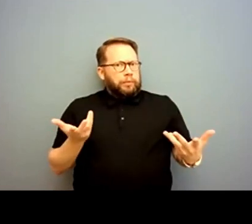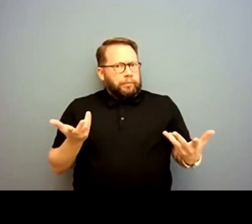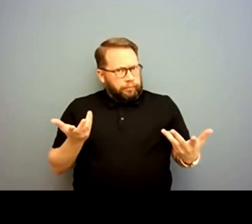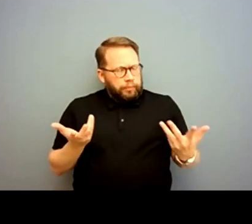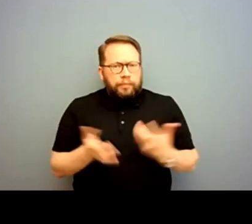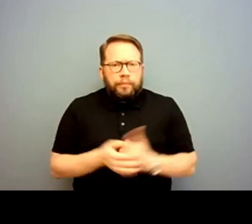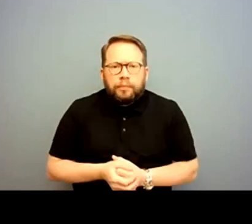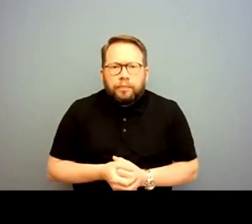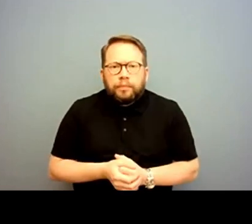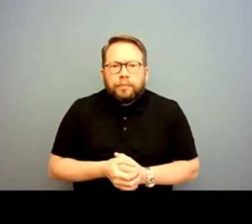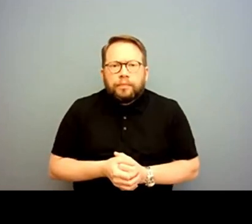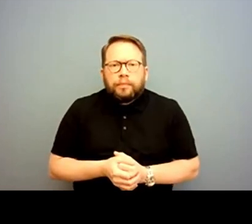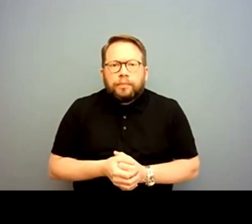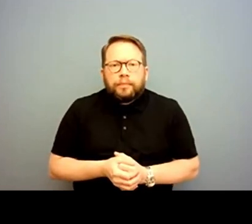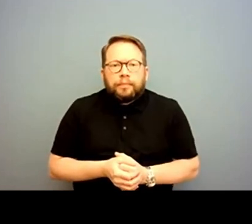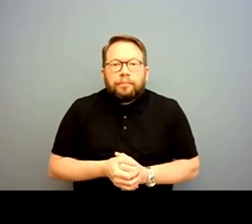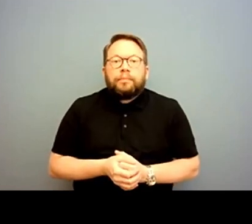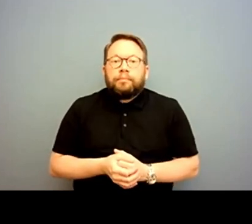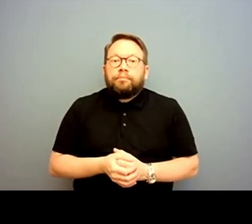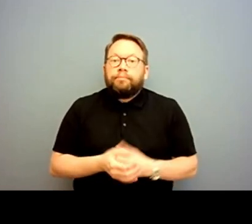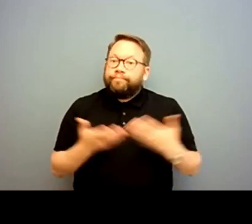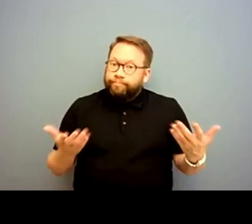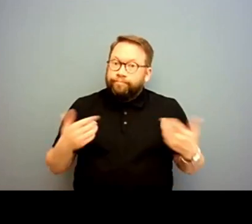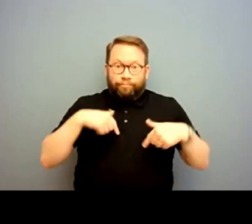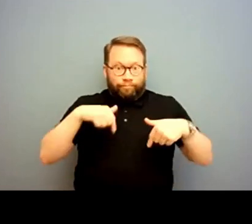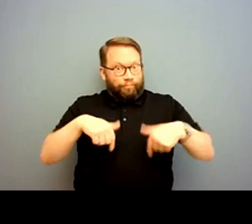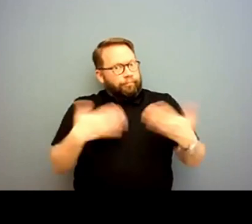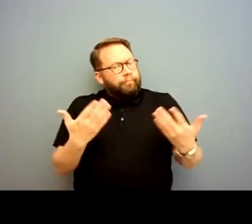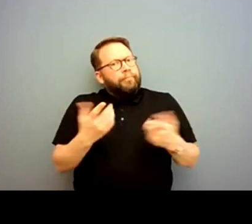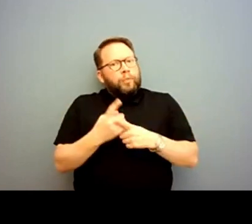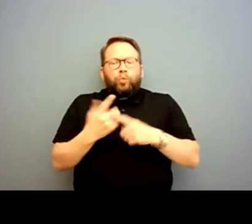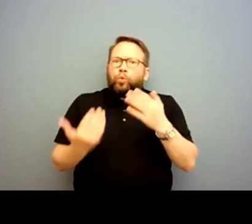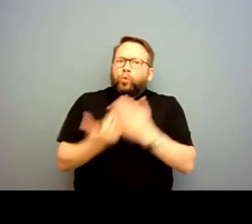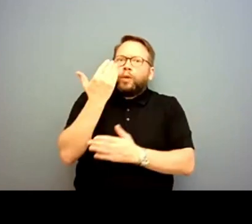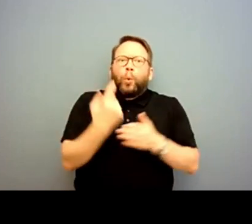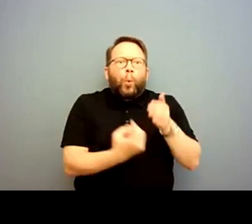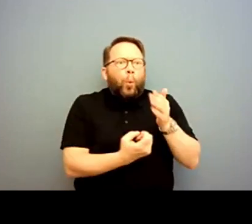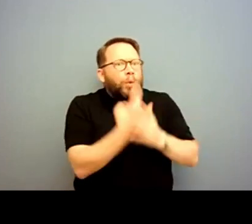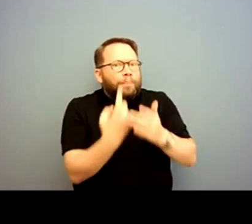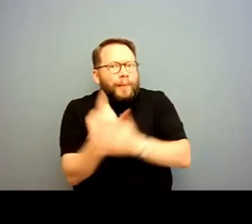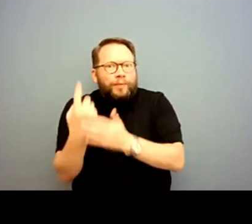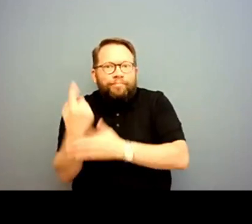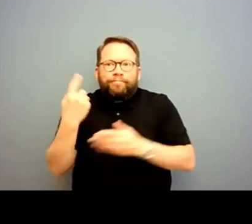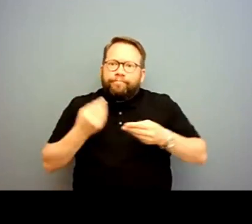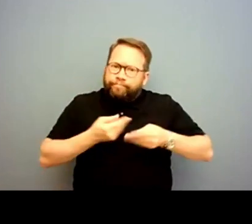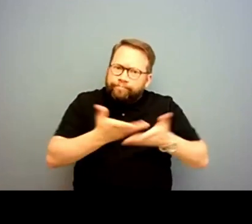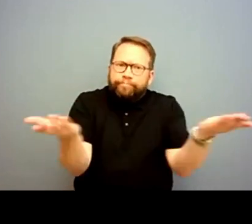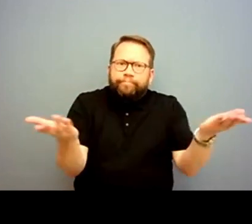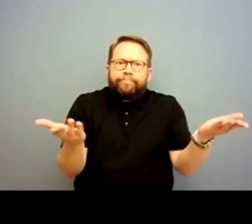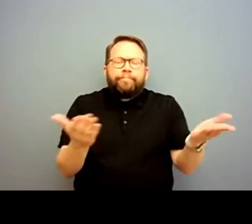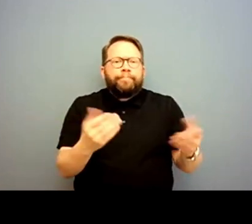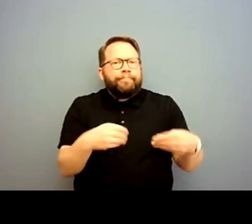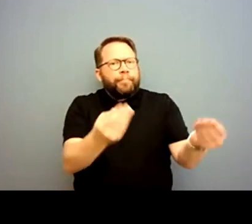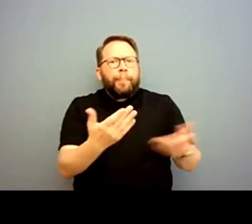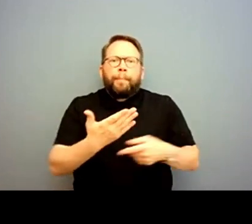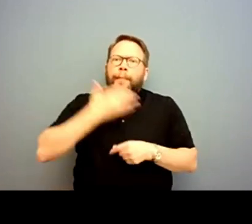In order to provide new possibilities for a better quality of life and services in the region, we work on projects